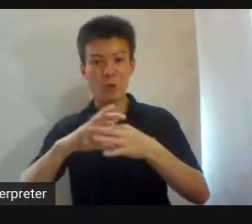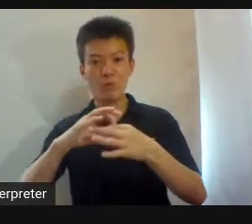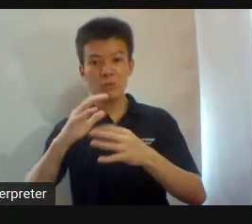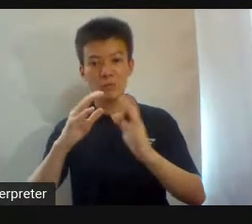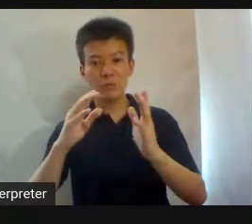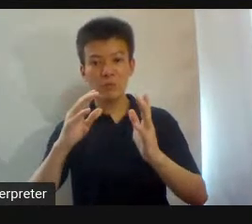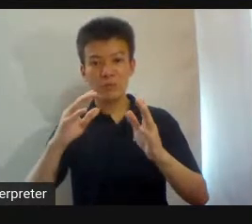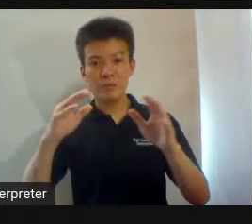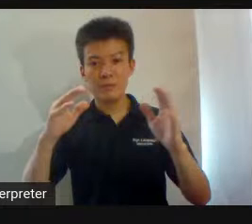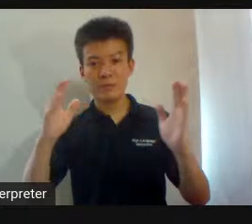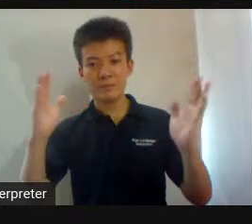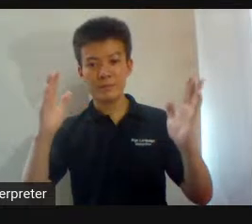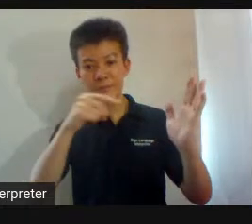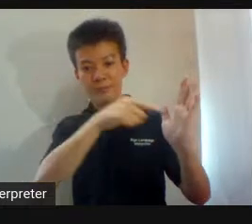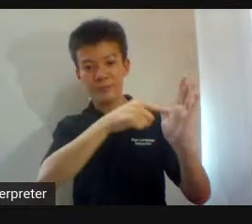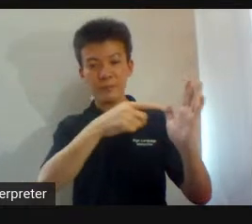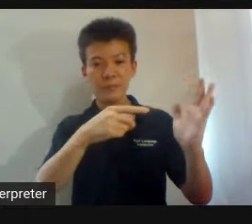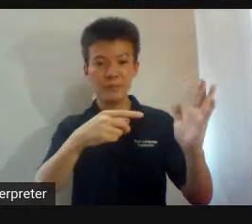like really